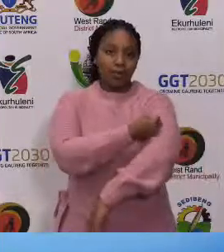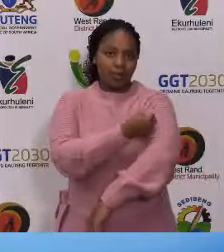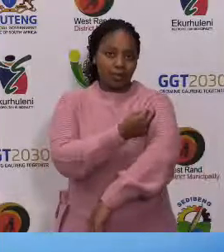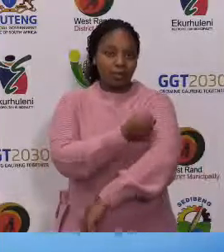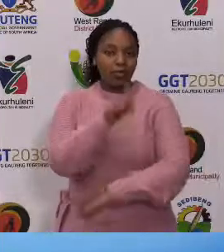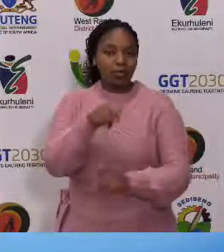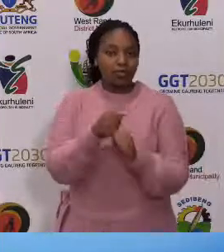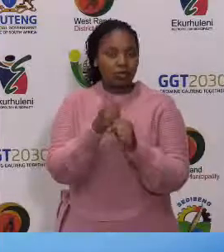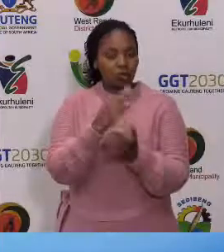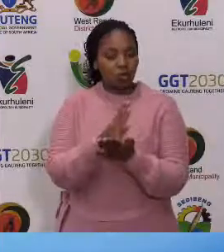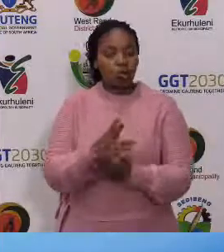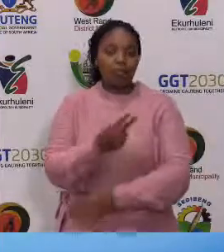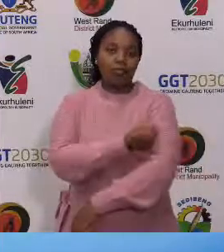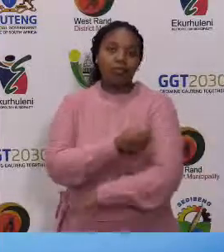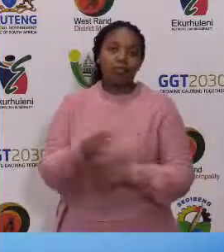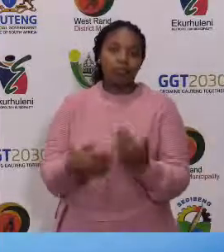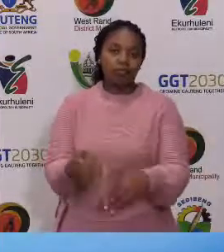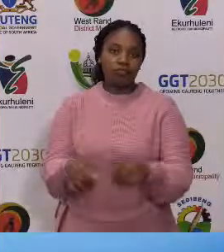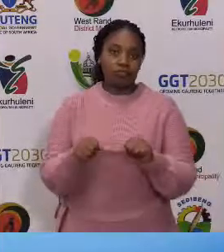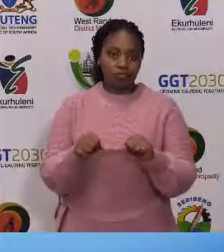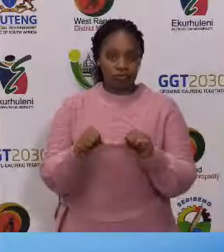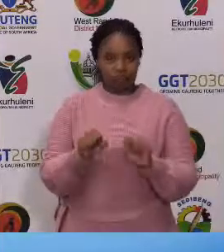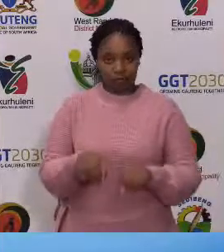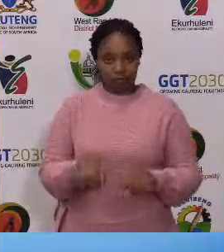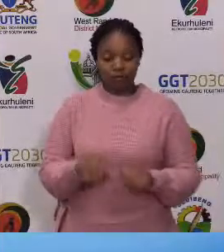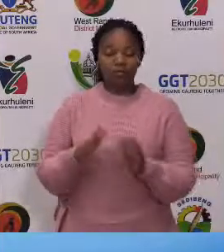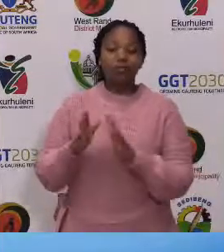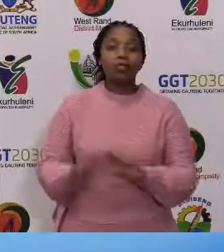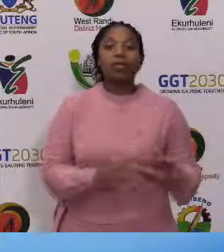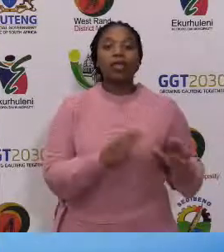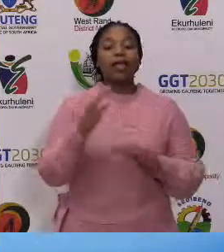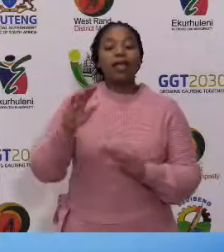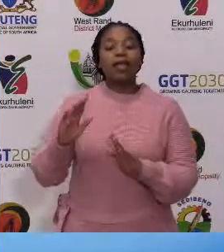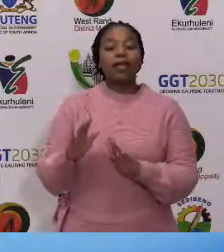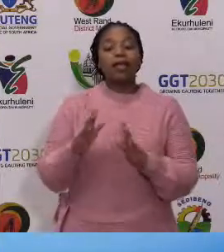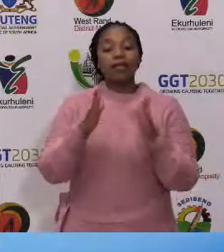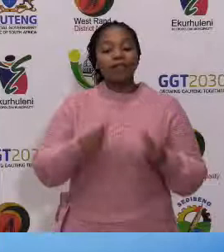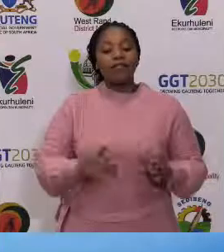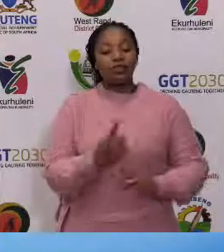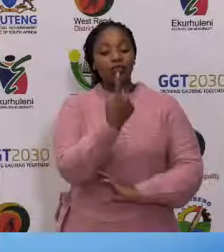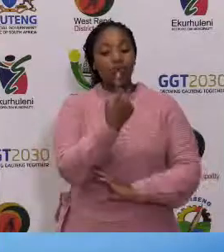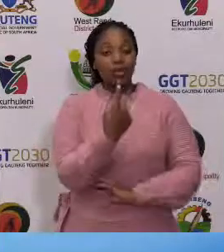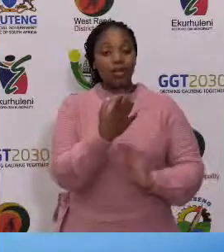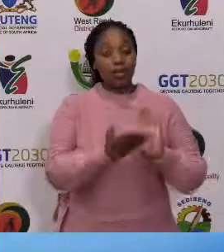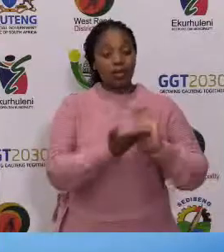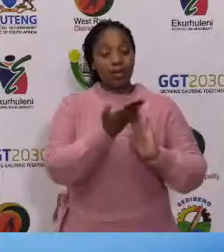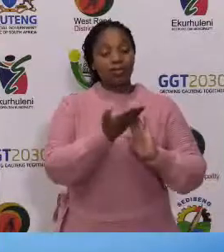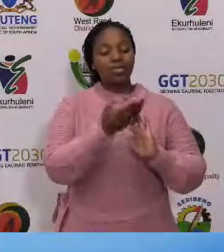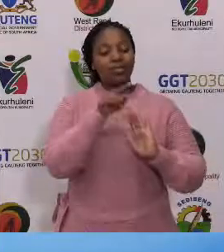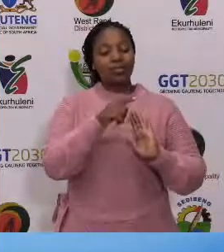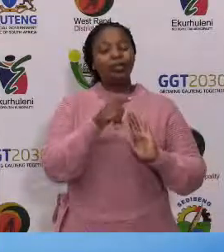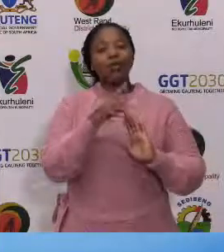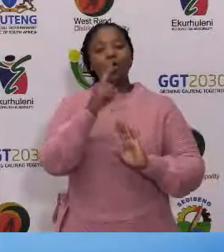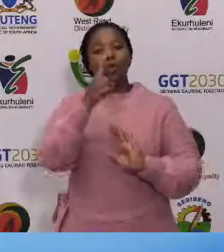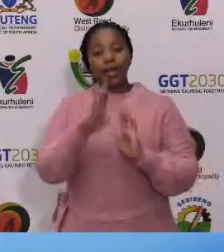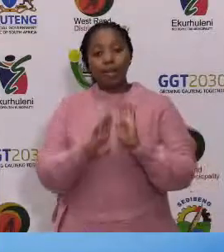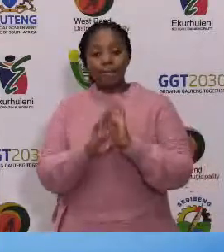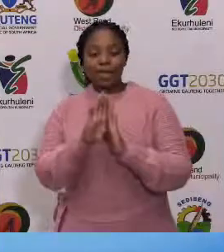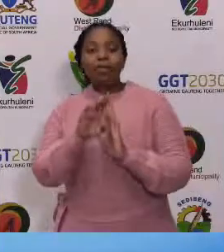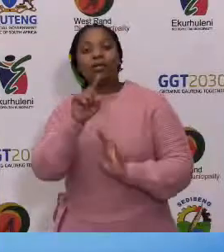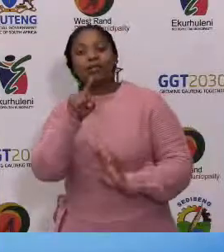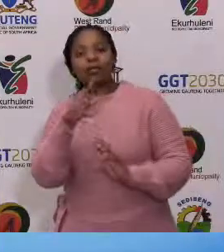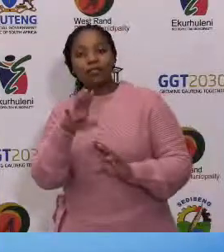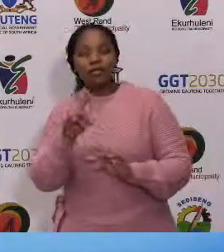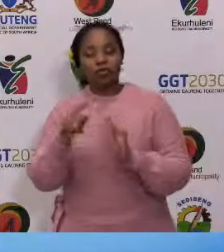vaccinate. In terms of phase 1, as an update of phase 1B, we have identified the sites as I've